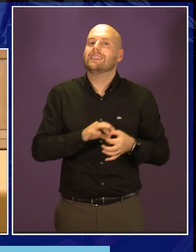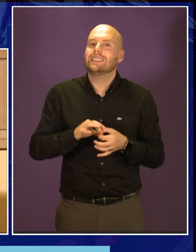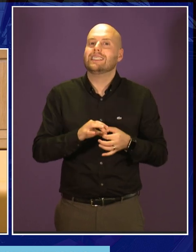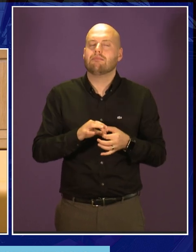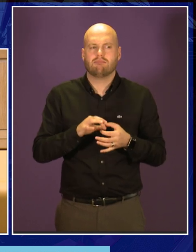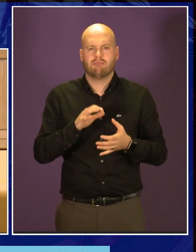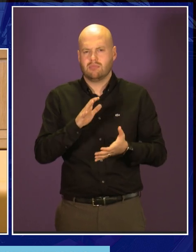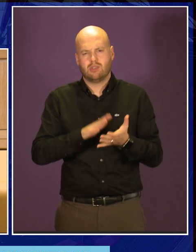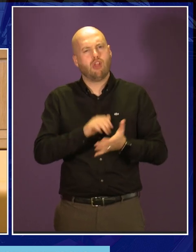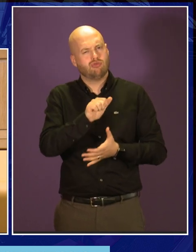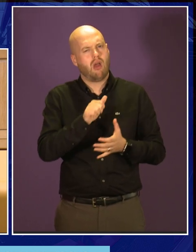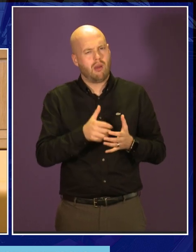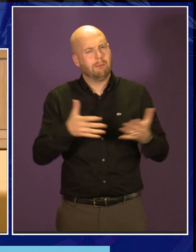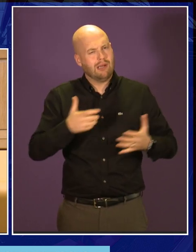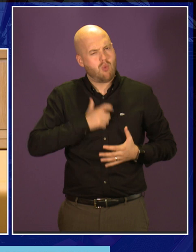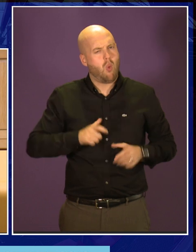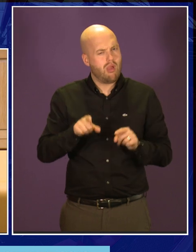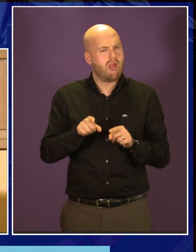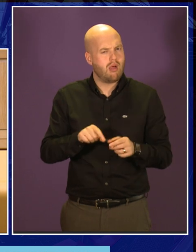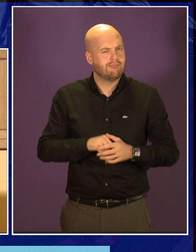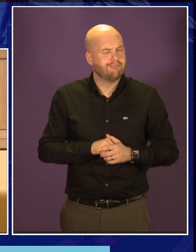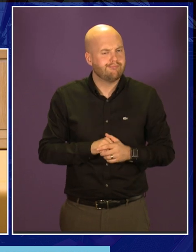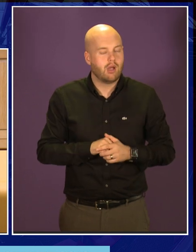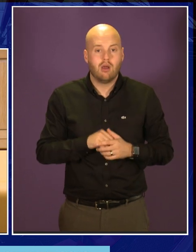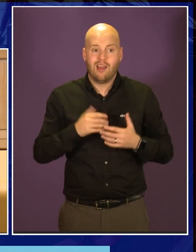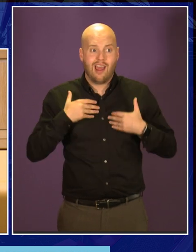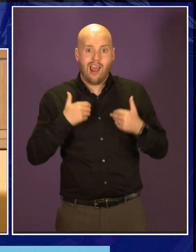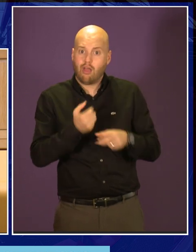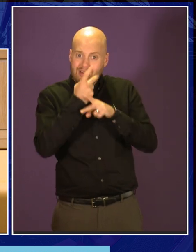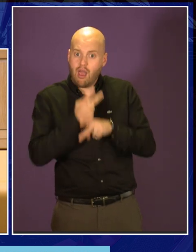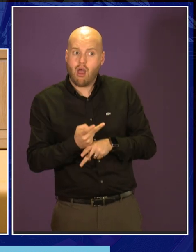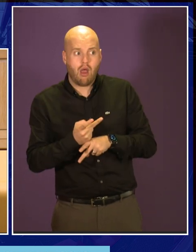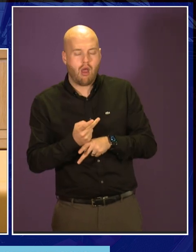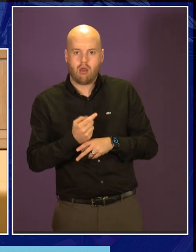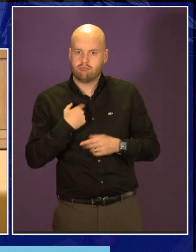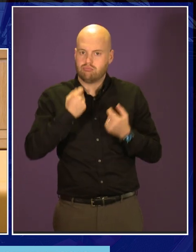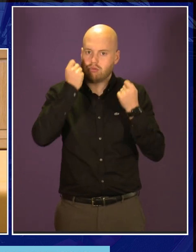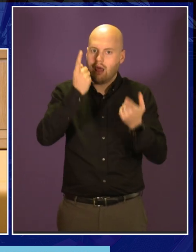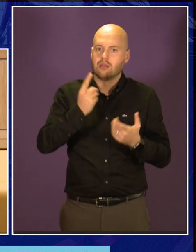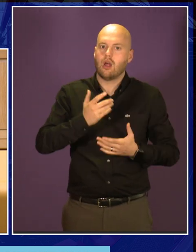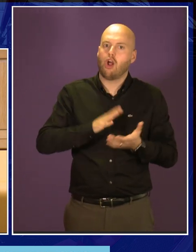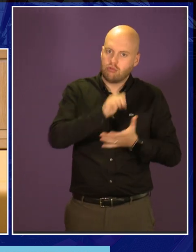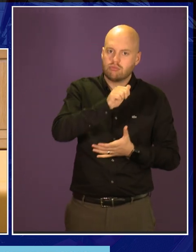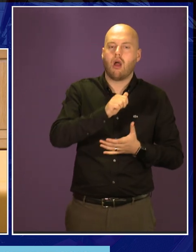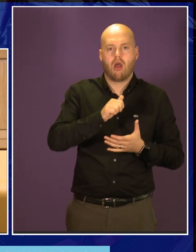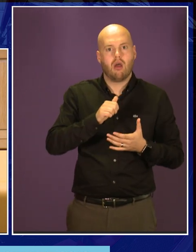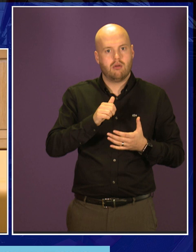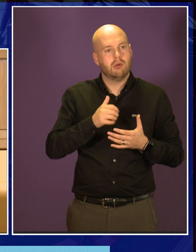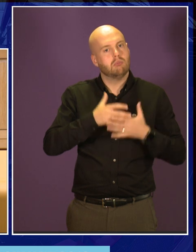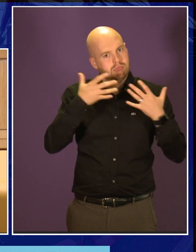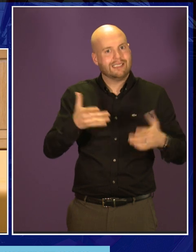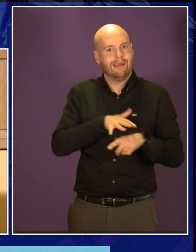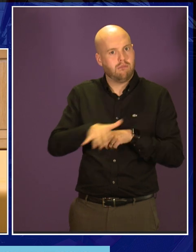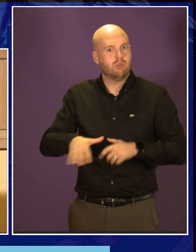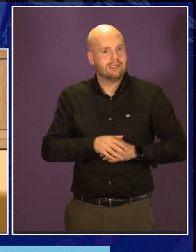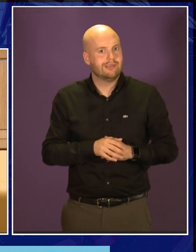culture plays a very big role. When you talk about healthcare, culture plays a very big role. As a policymaker,